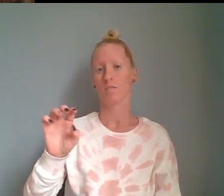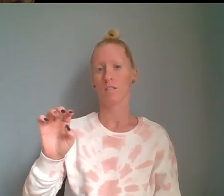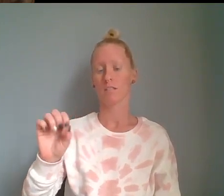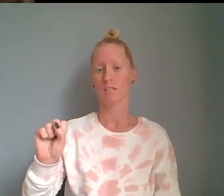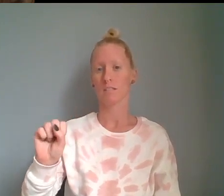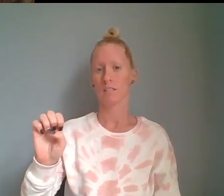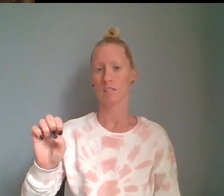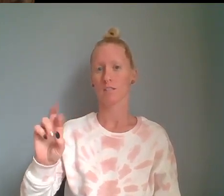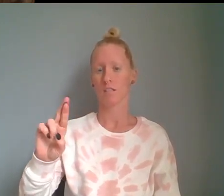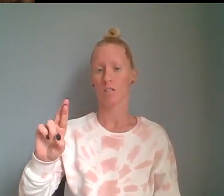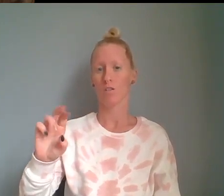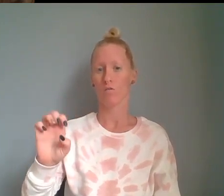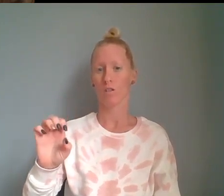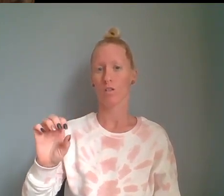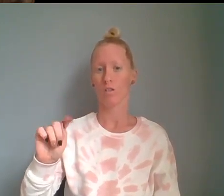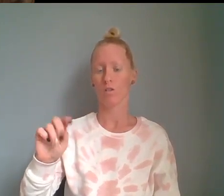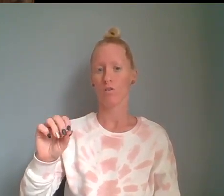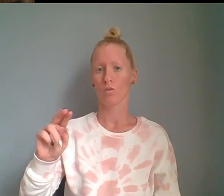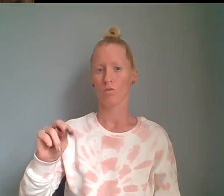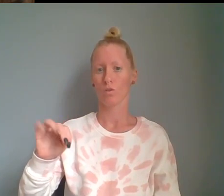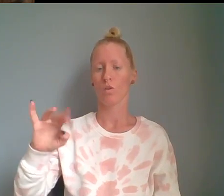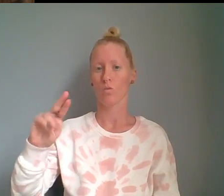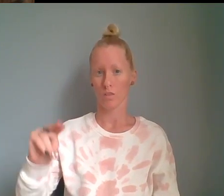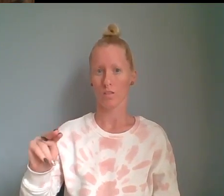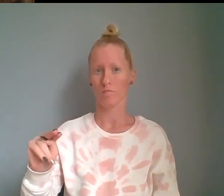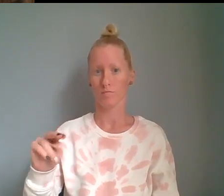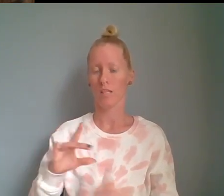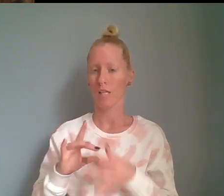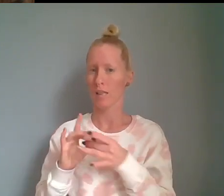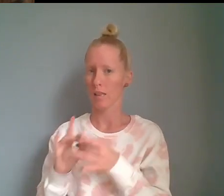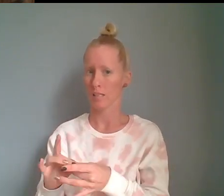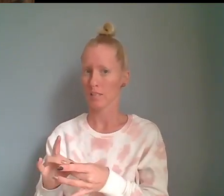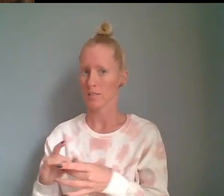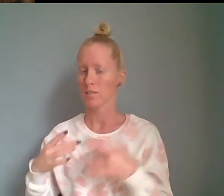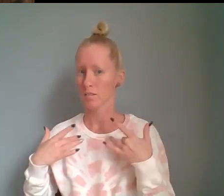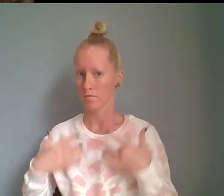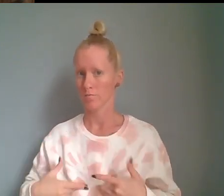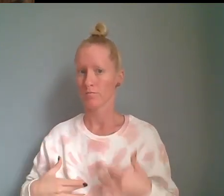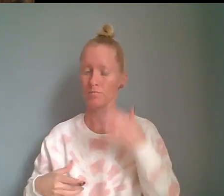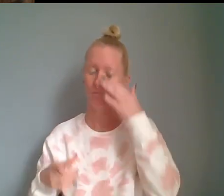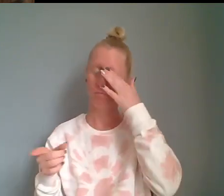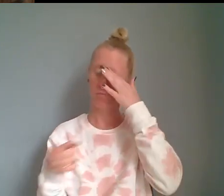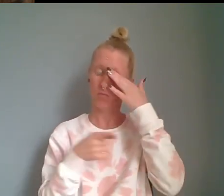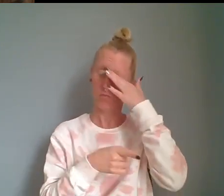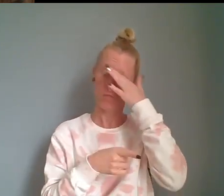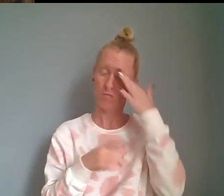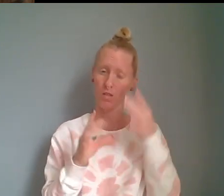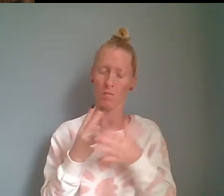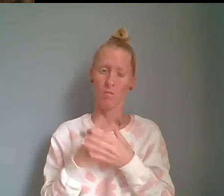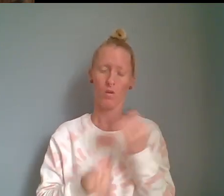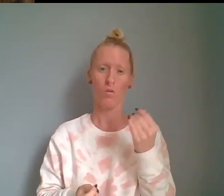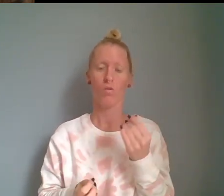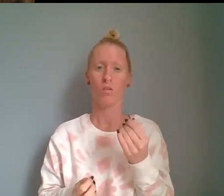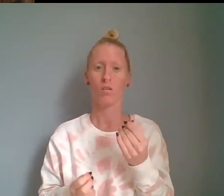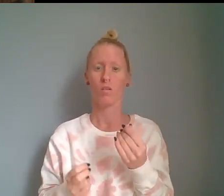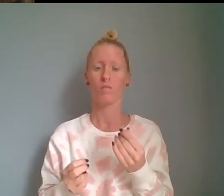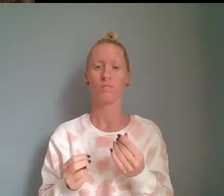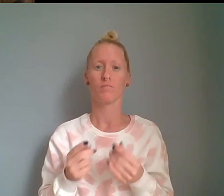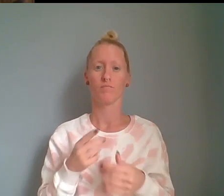and dopamine, that have also been linked to both of the mood disorders, both bipolar disorder